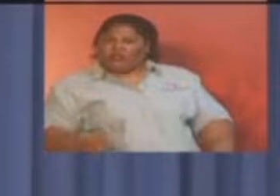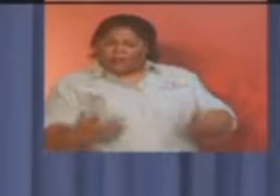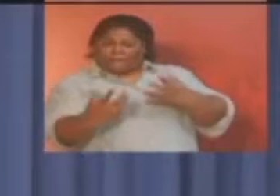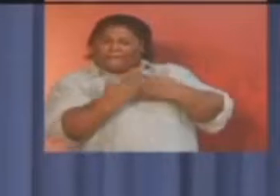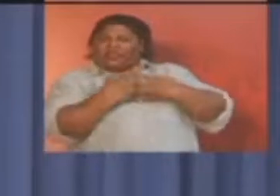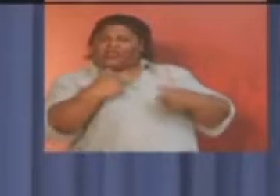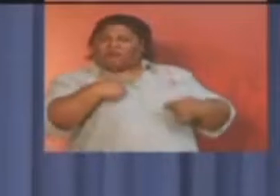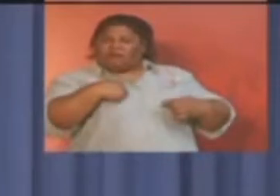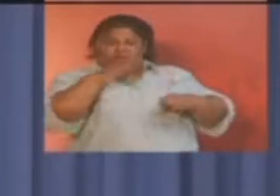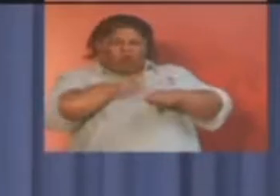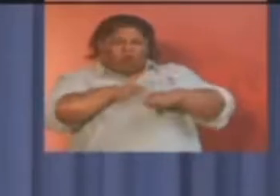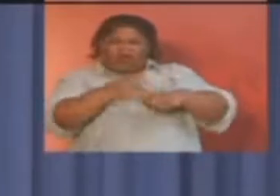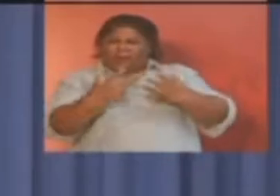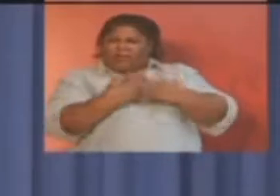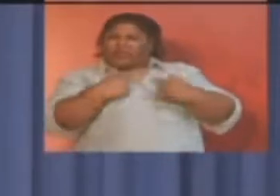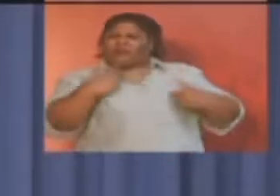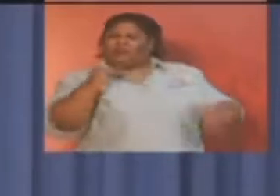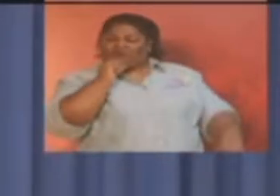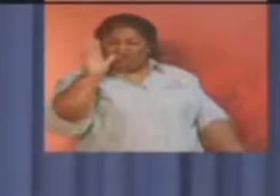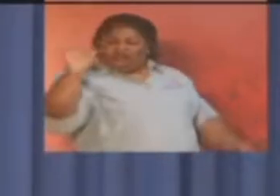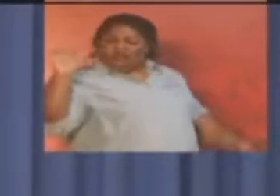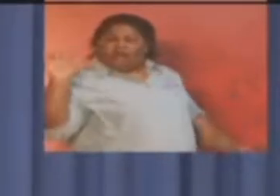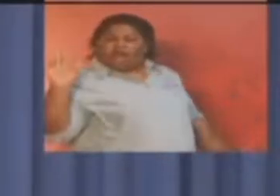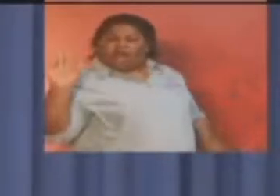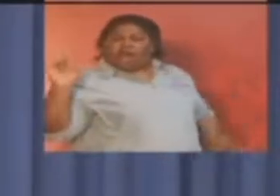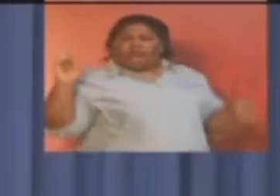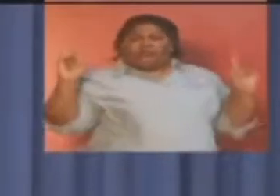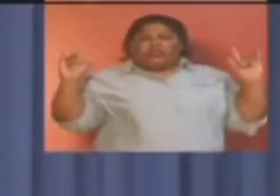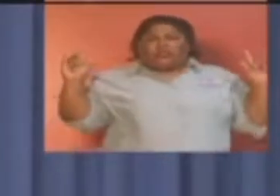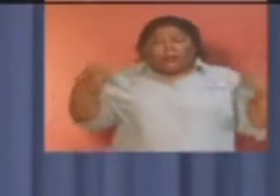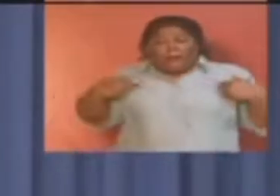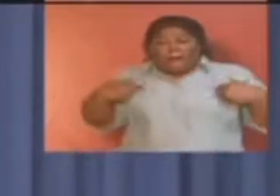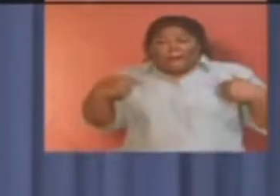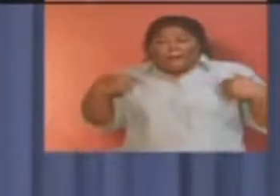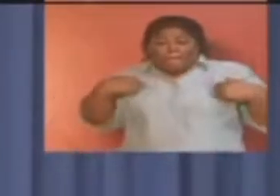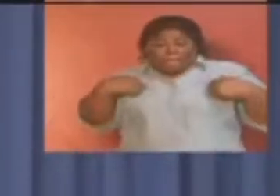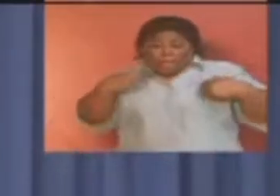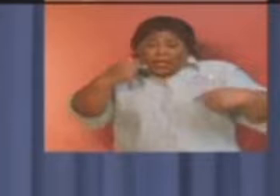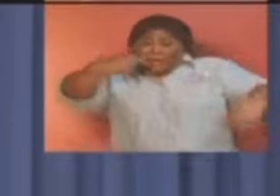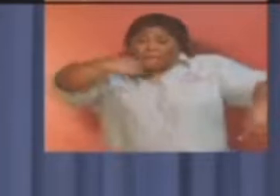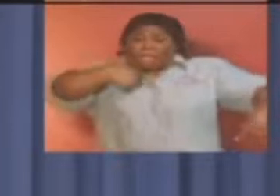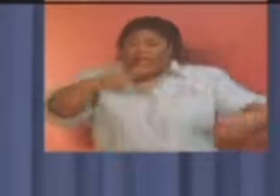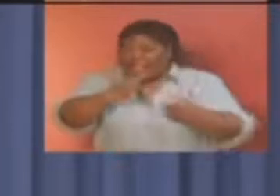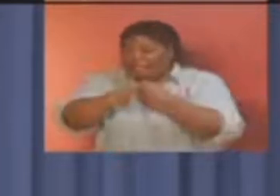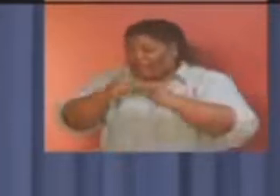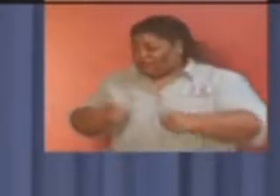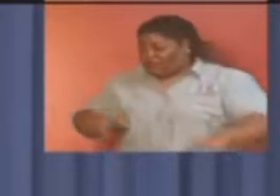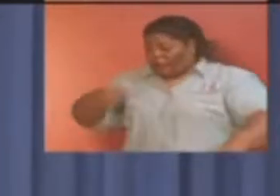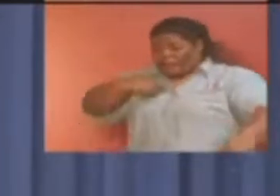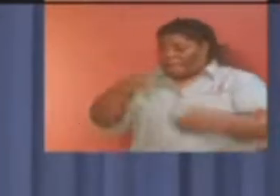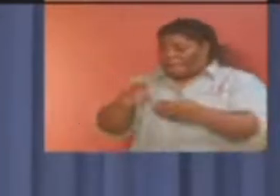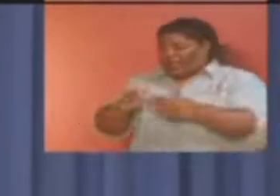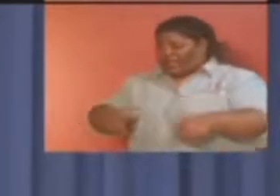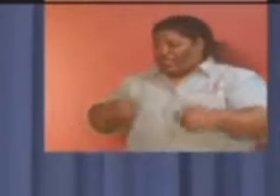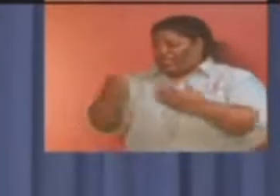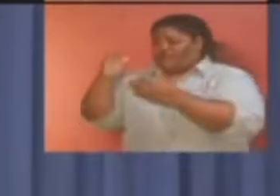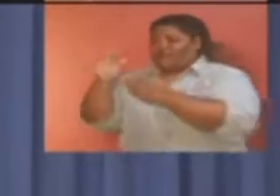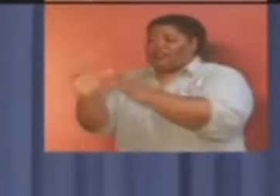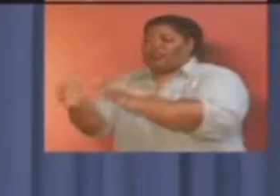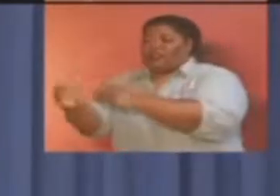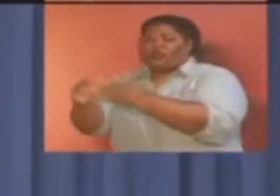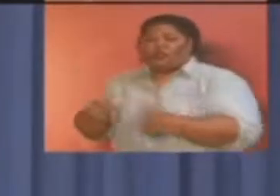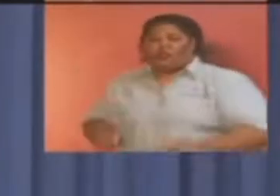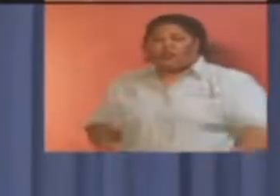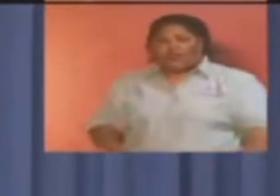sensible to know that if I do that, me and my friends and my neighbors, and so eventually we get a big enough group